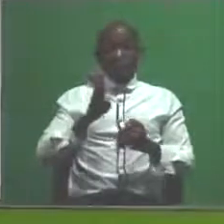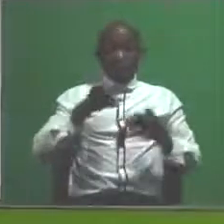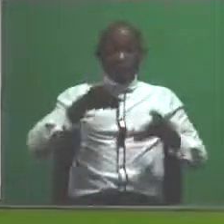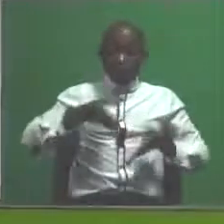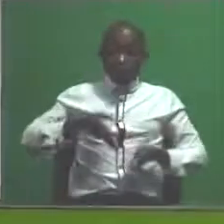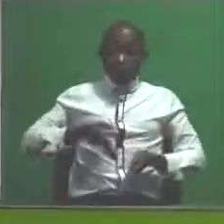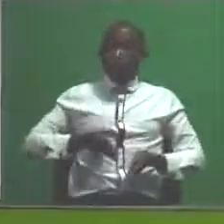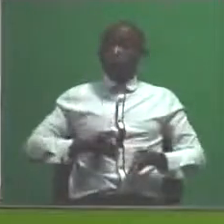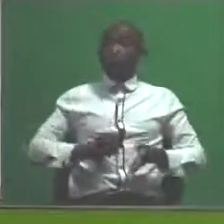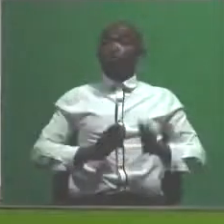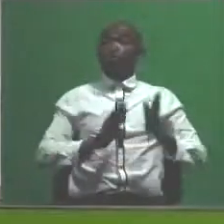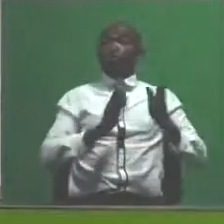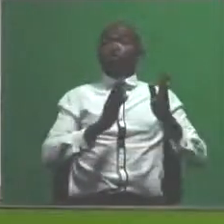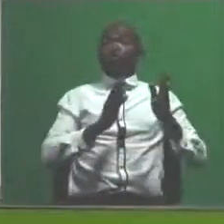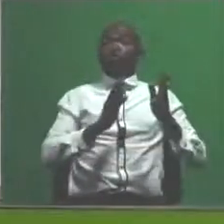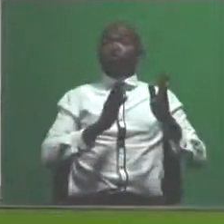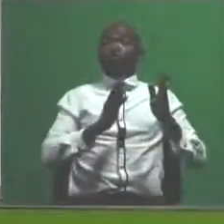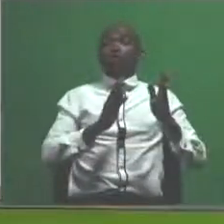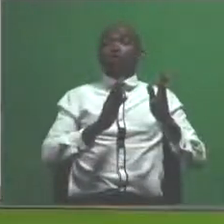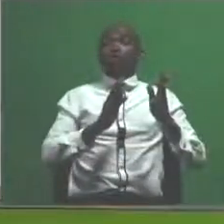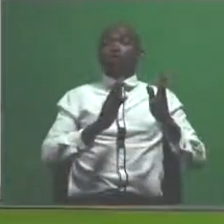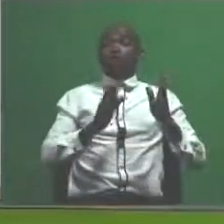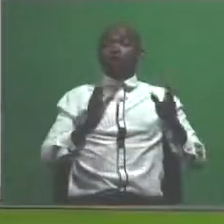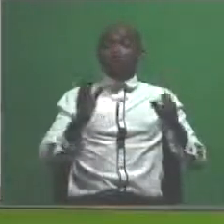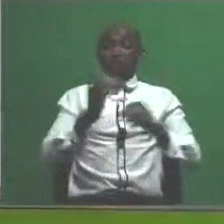produce or attained by